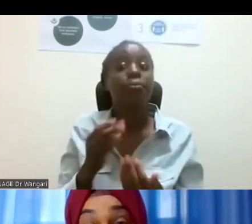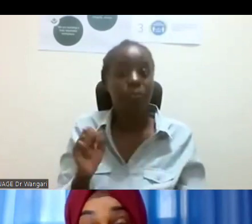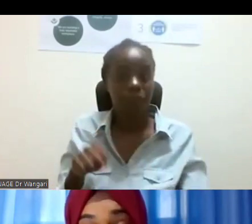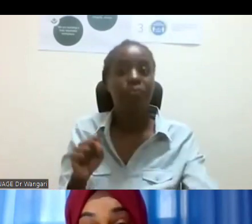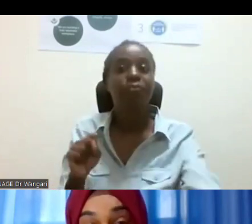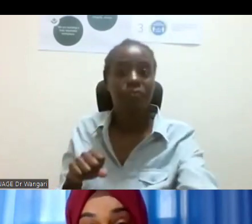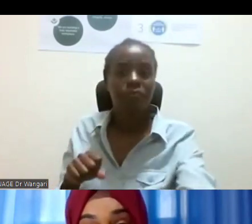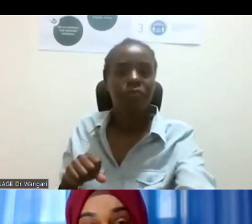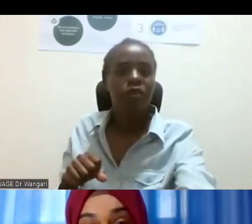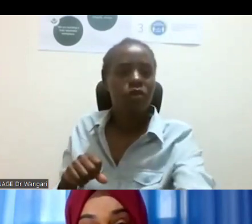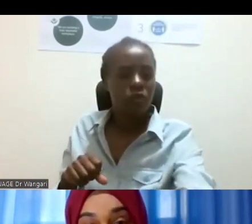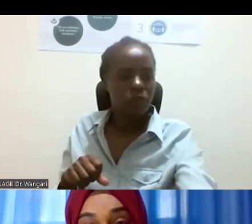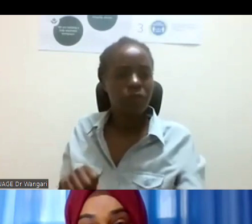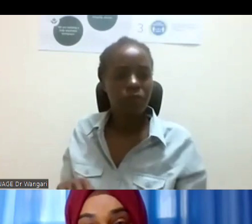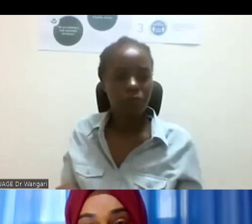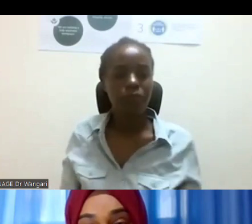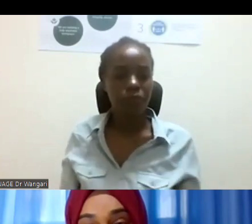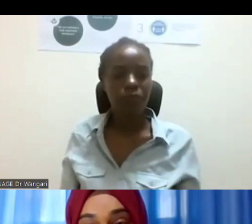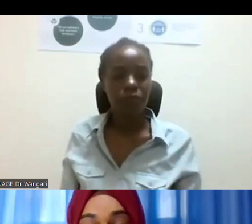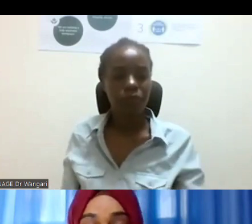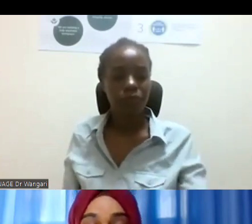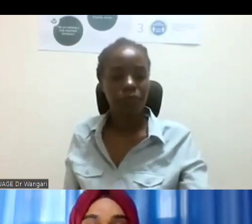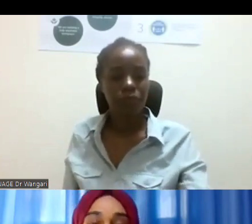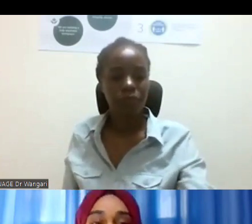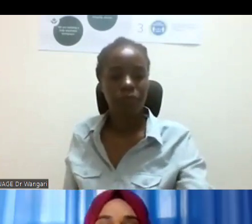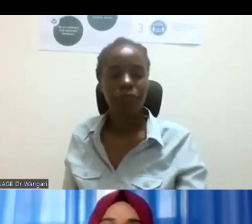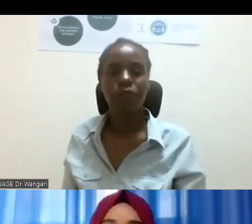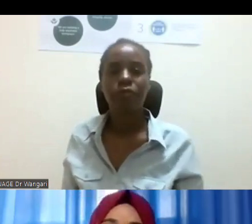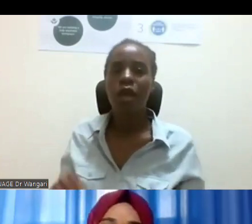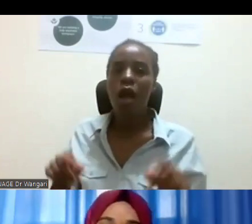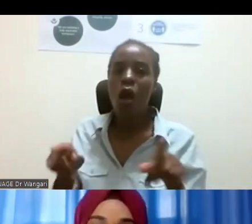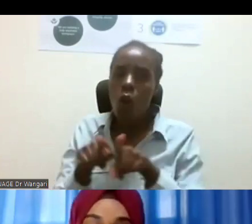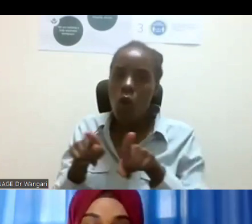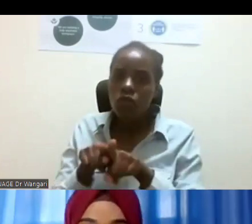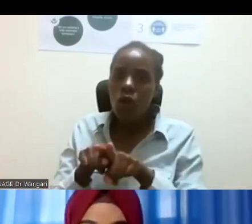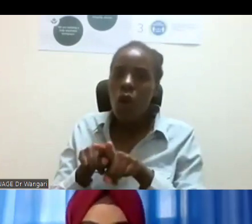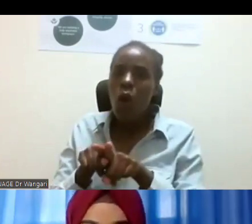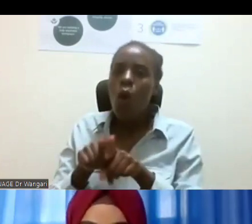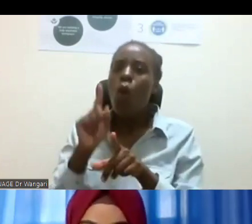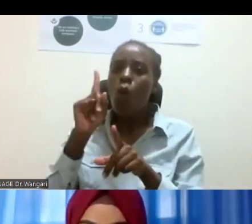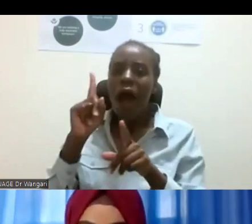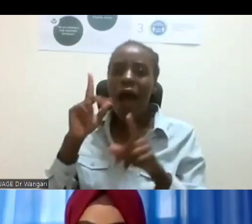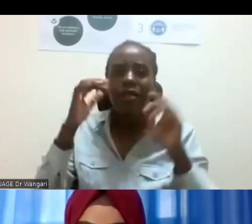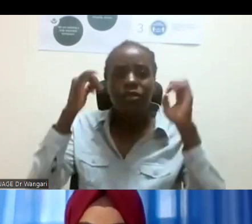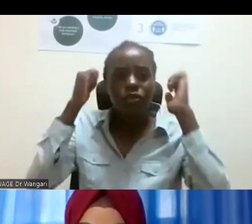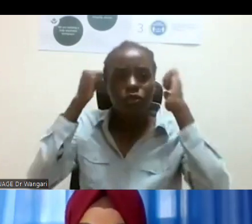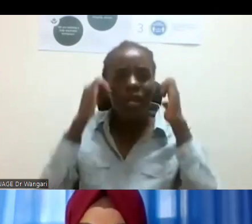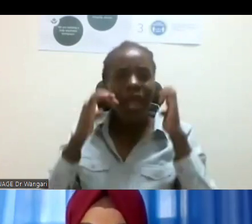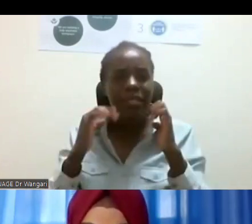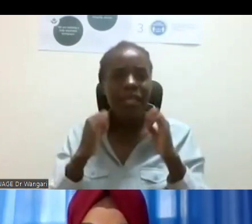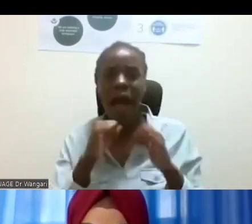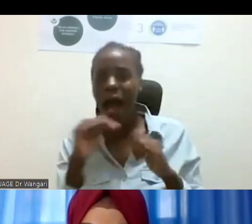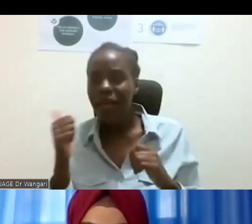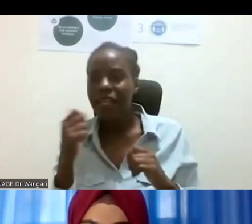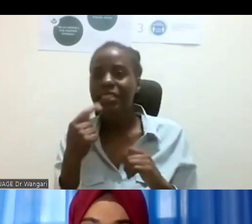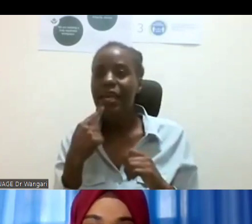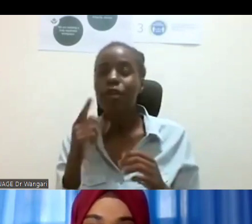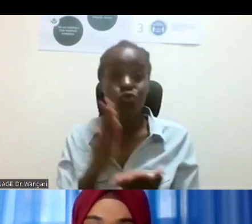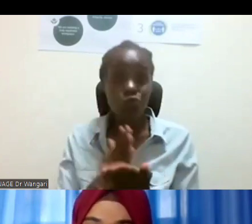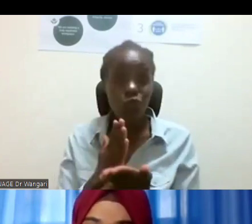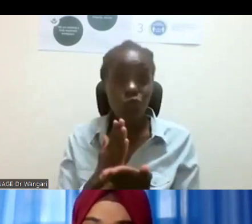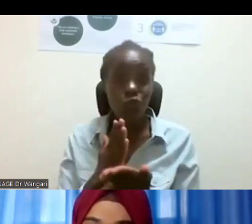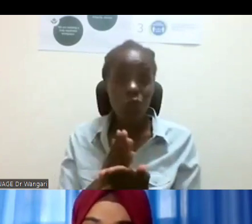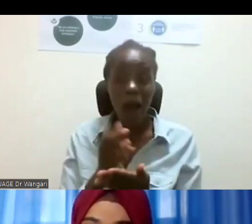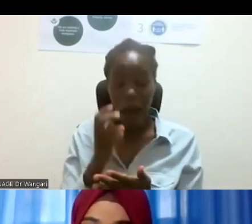seriousness of this practice until one day my friend in my senior class told me that she attended an FGM seminar by